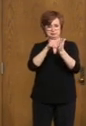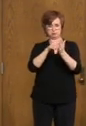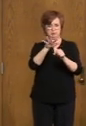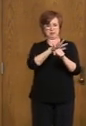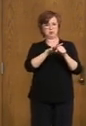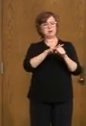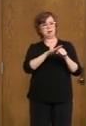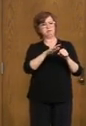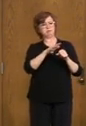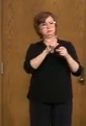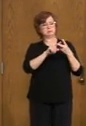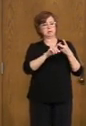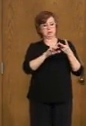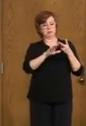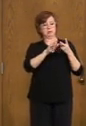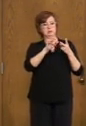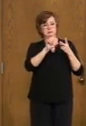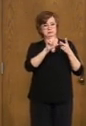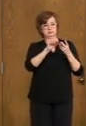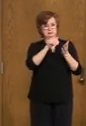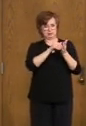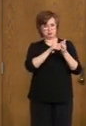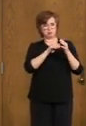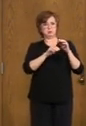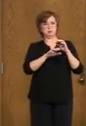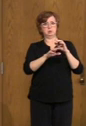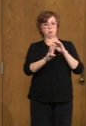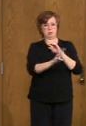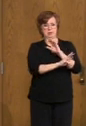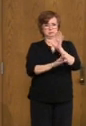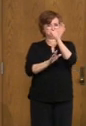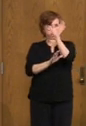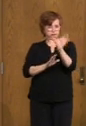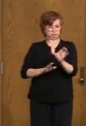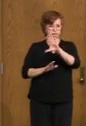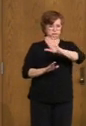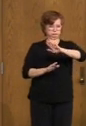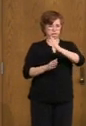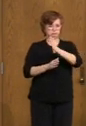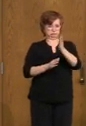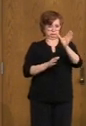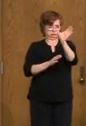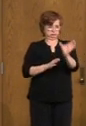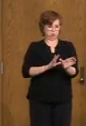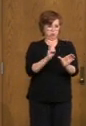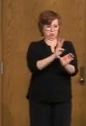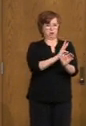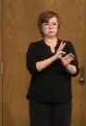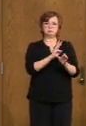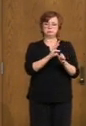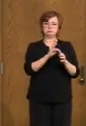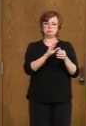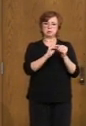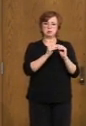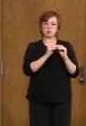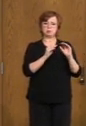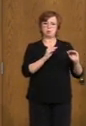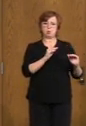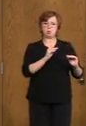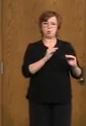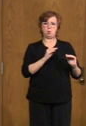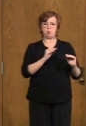province, southwest, south central part of the province. If you remember last fall, that's where the cases were highest. So again, one has to recognize that several parts of the province